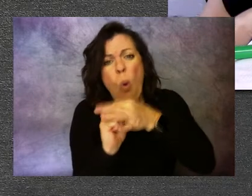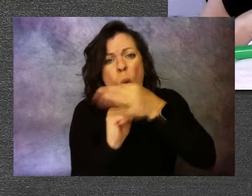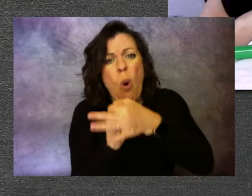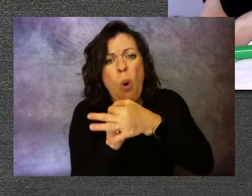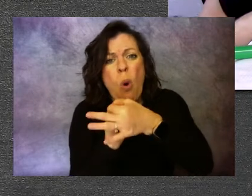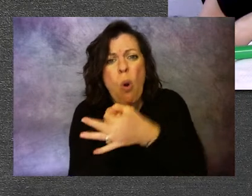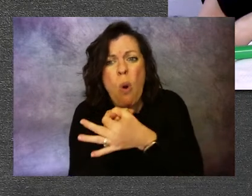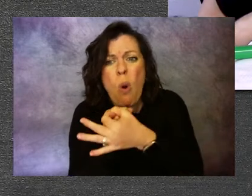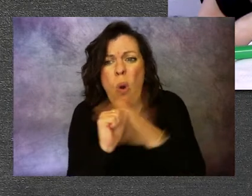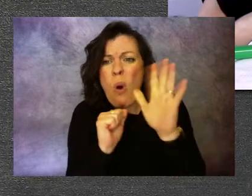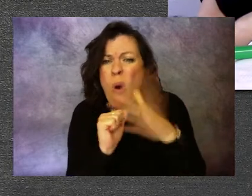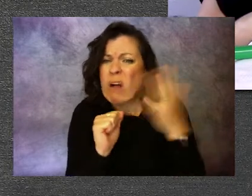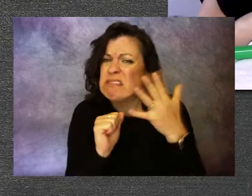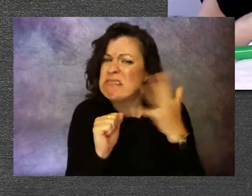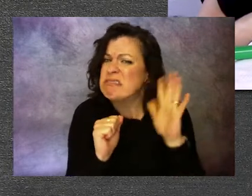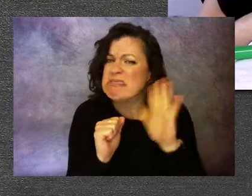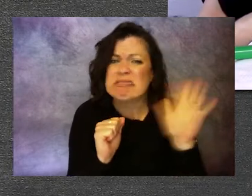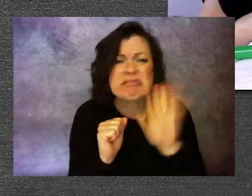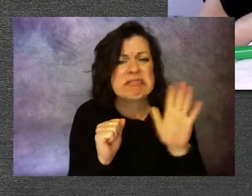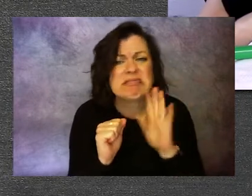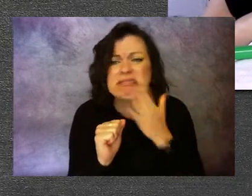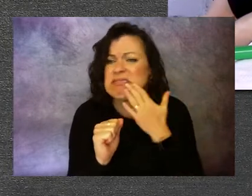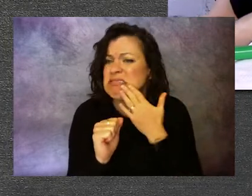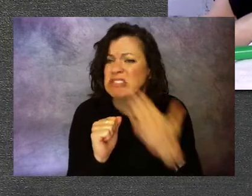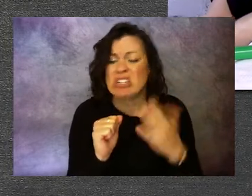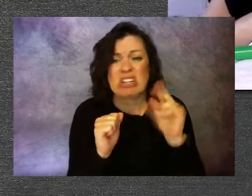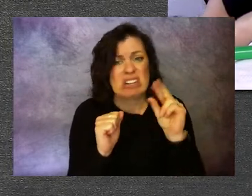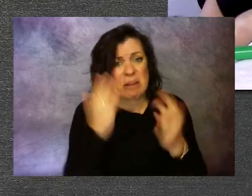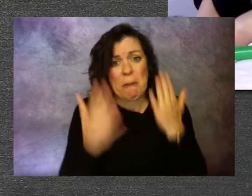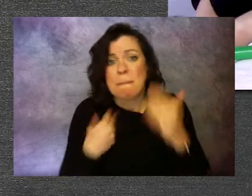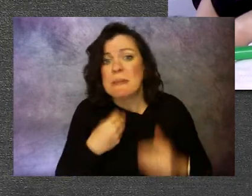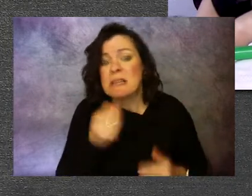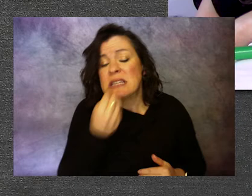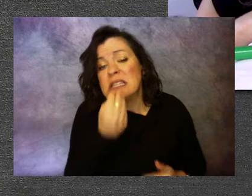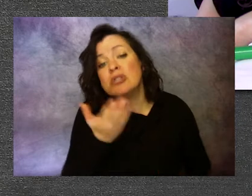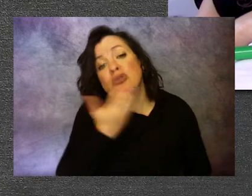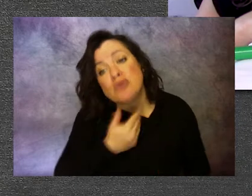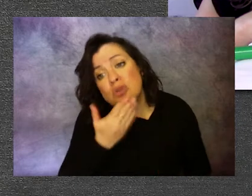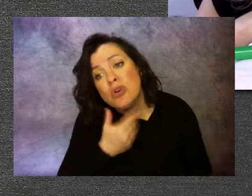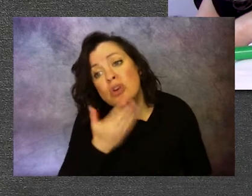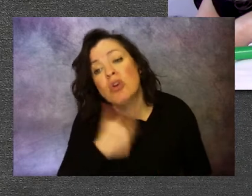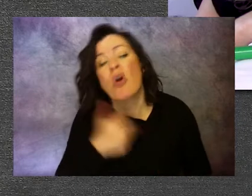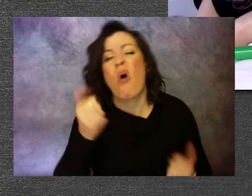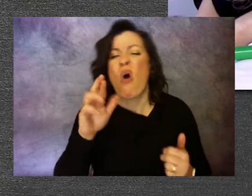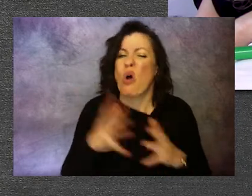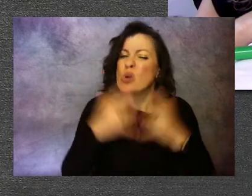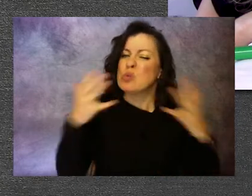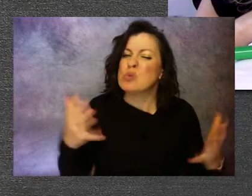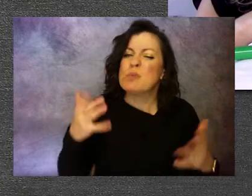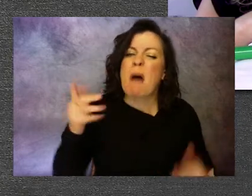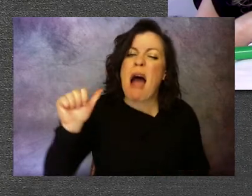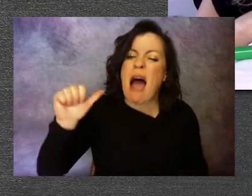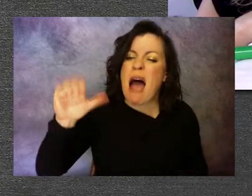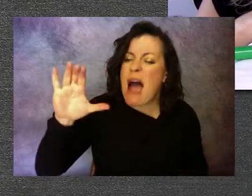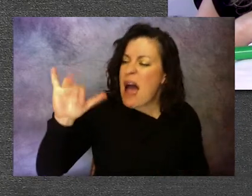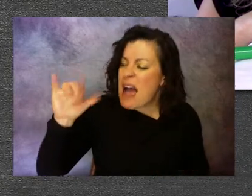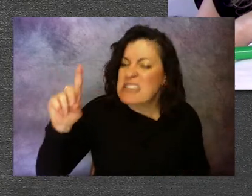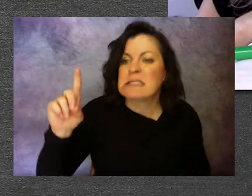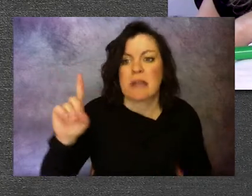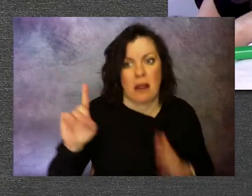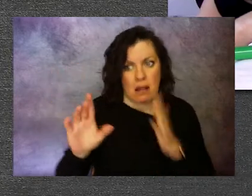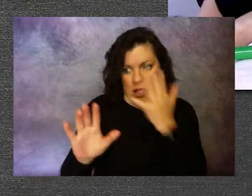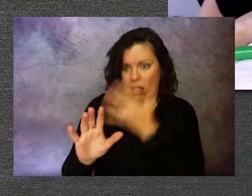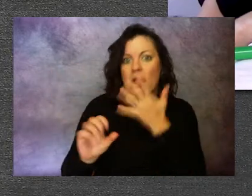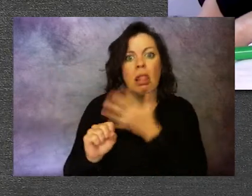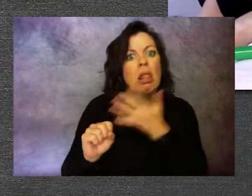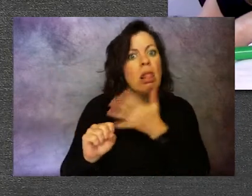didn't get cleaned off right away, especially sugary food or foods with acids in them. Oh no, I don't want holes in my